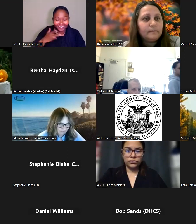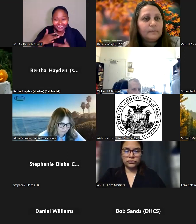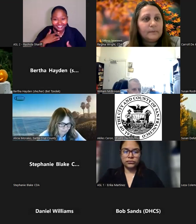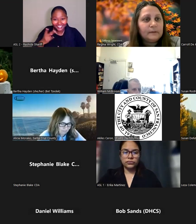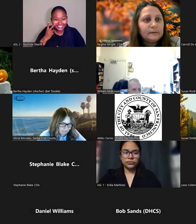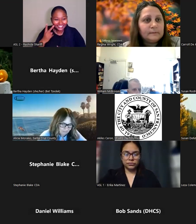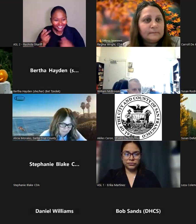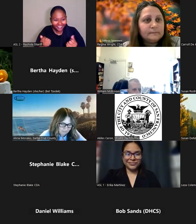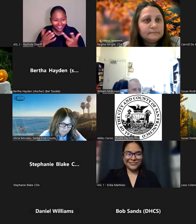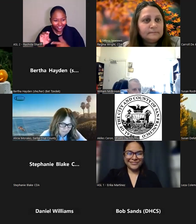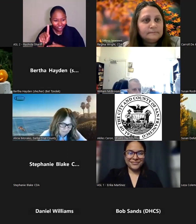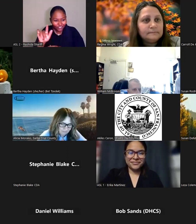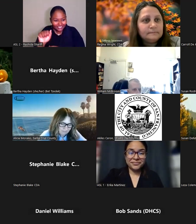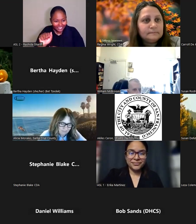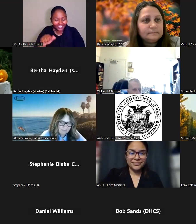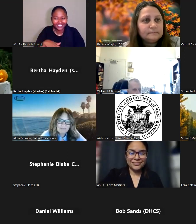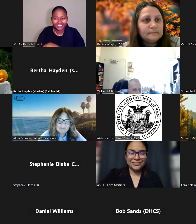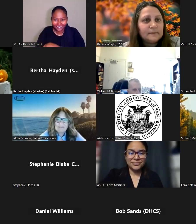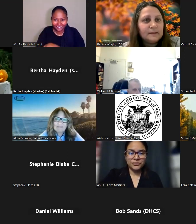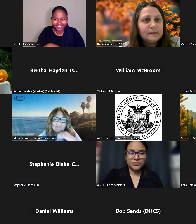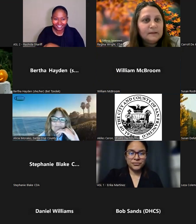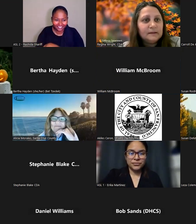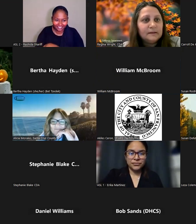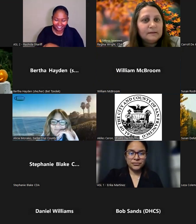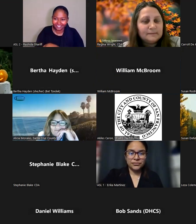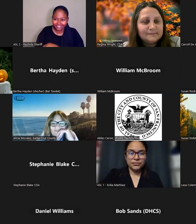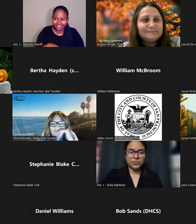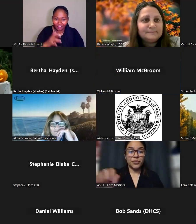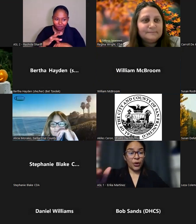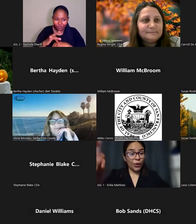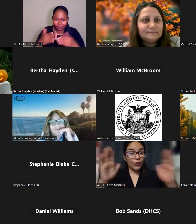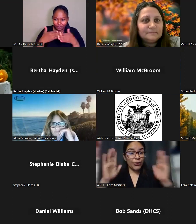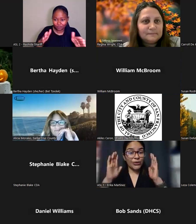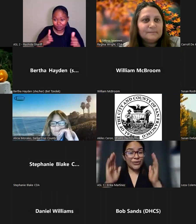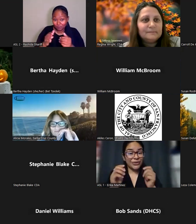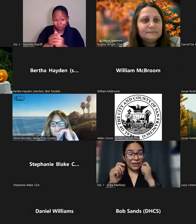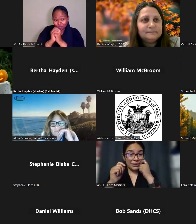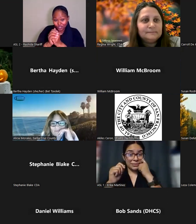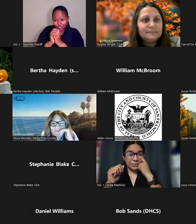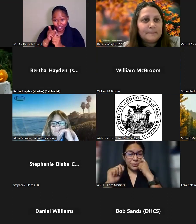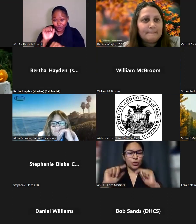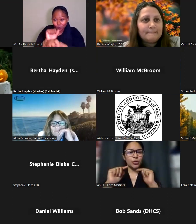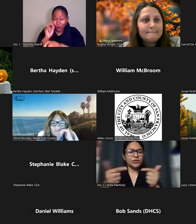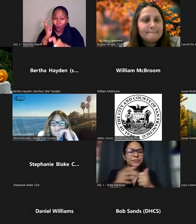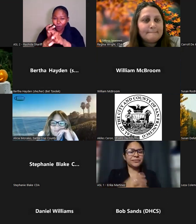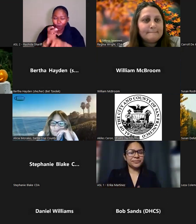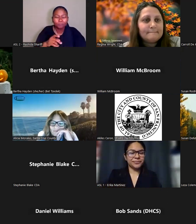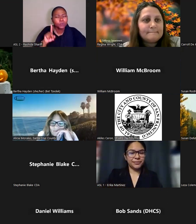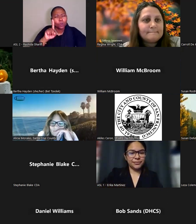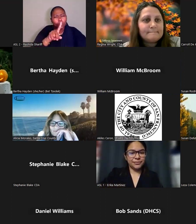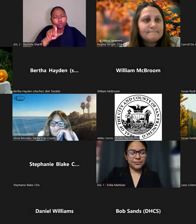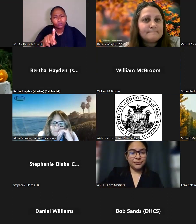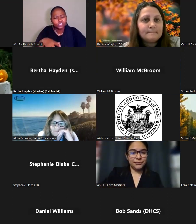lot of your data reach the public. Hello. Congratulations, you've been working hard. The one question I have,